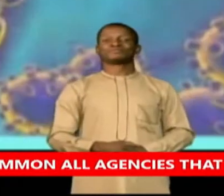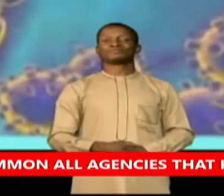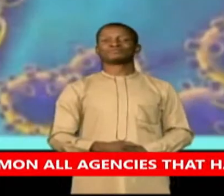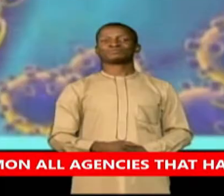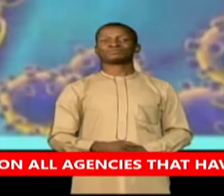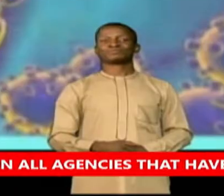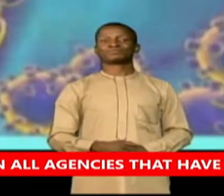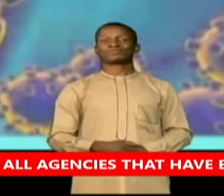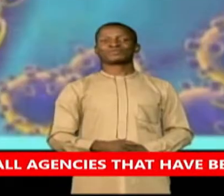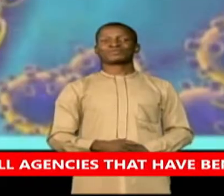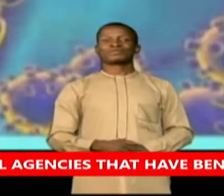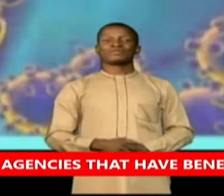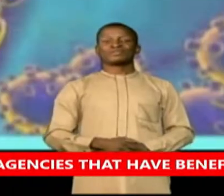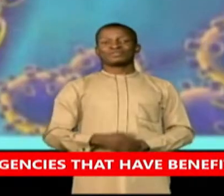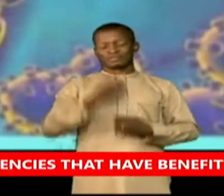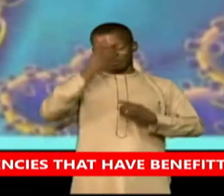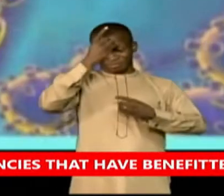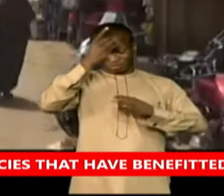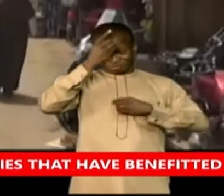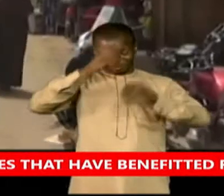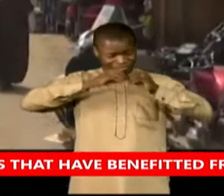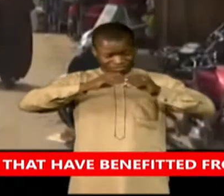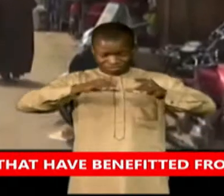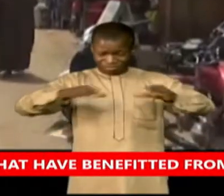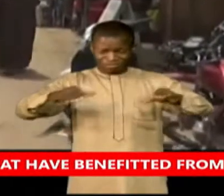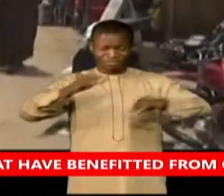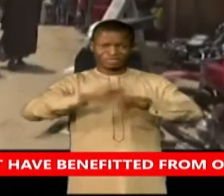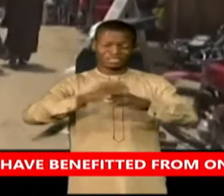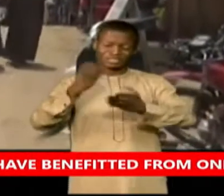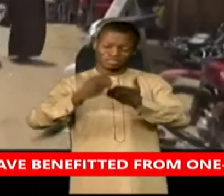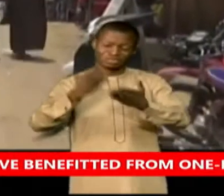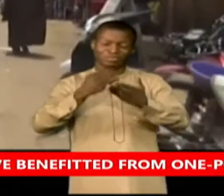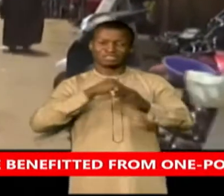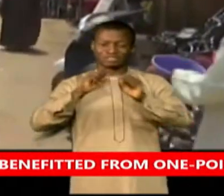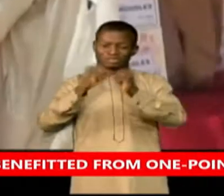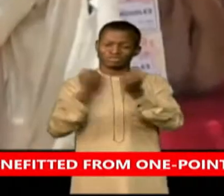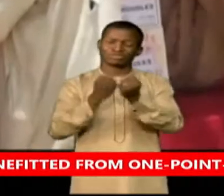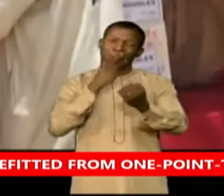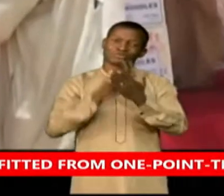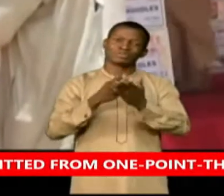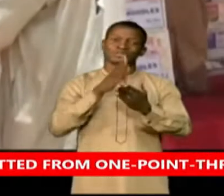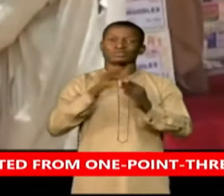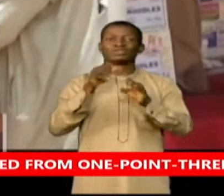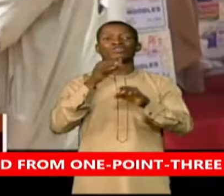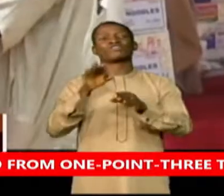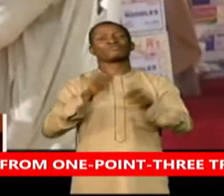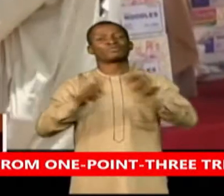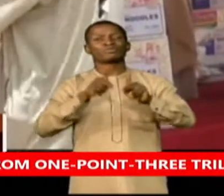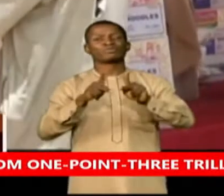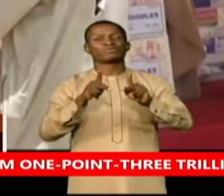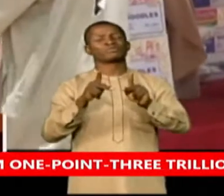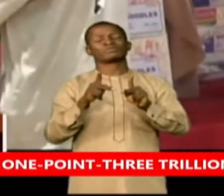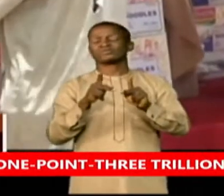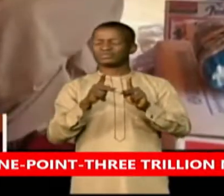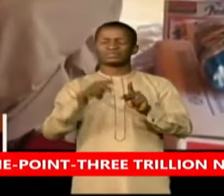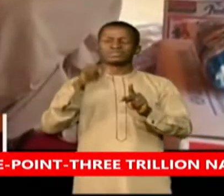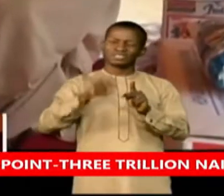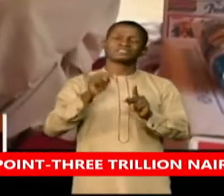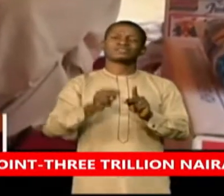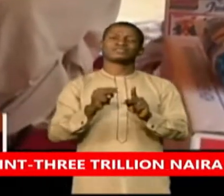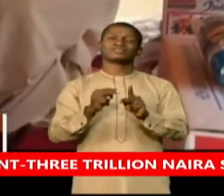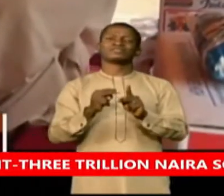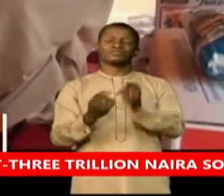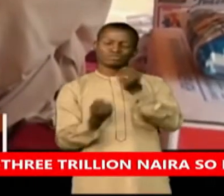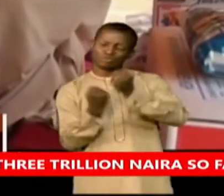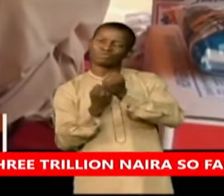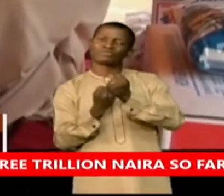The ravaging nature of coronavirus pandemic on the economy and social well-being of the people called for unprecedented support and cooperation to the